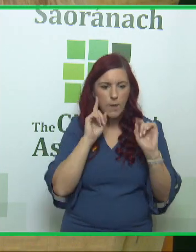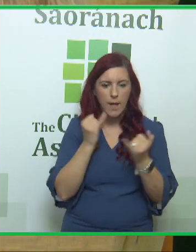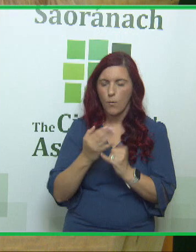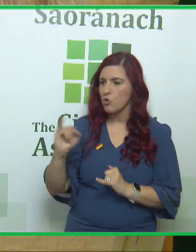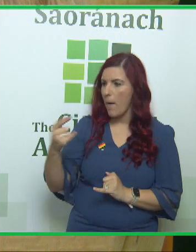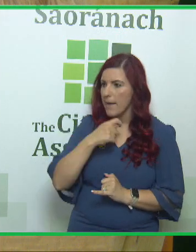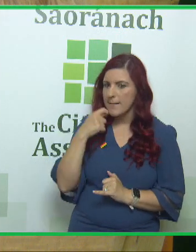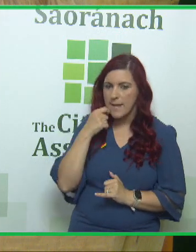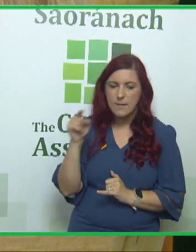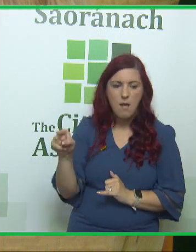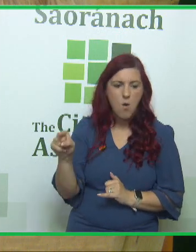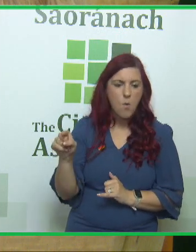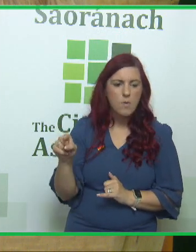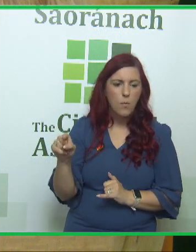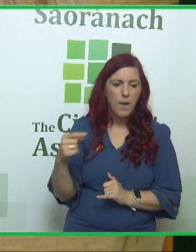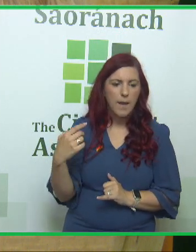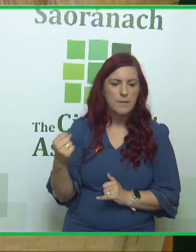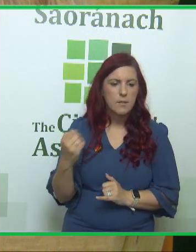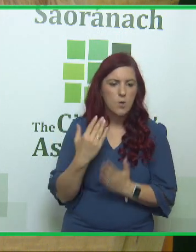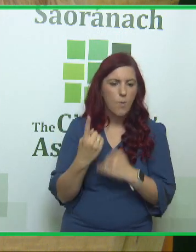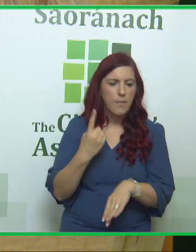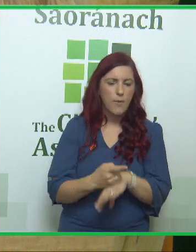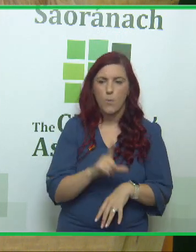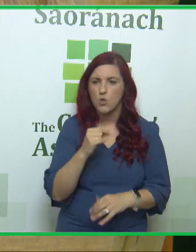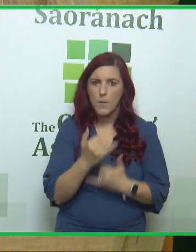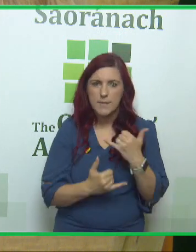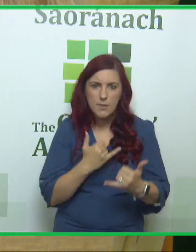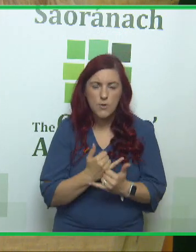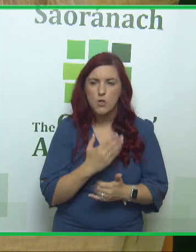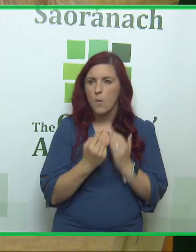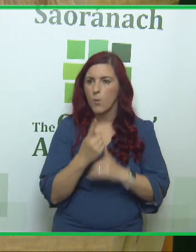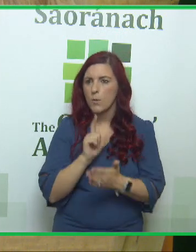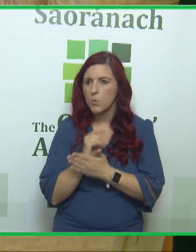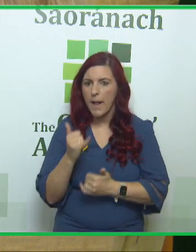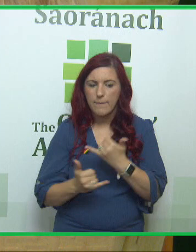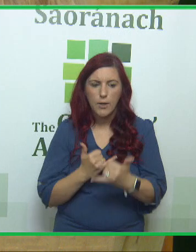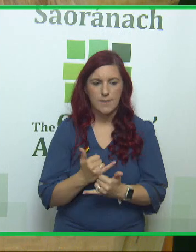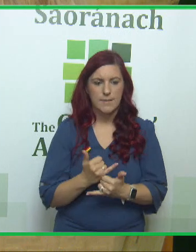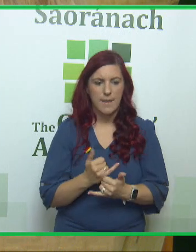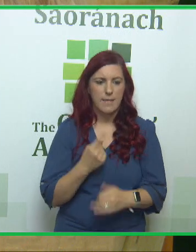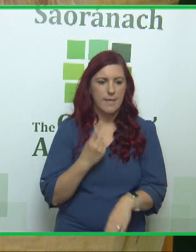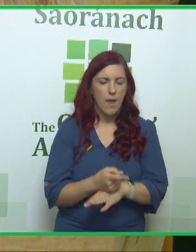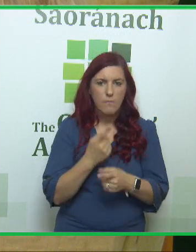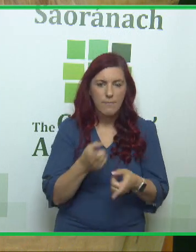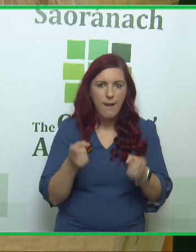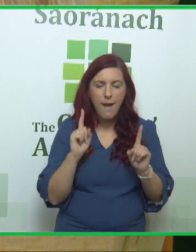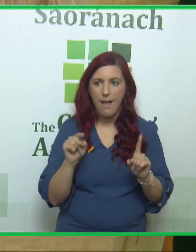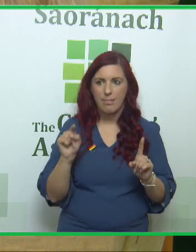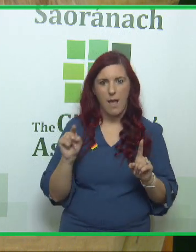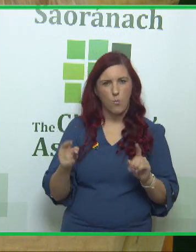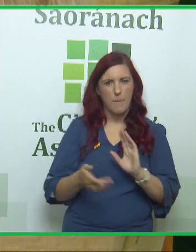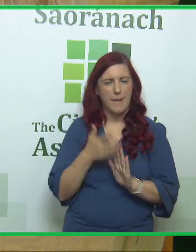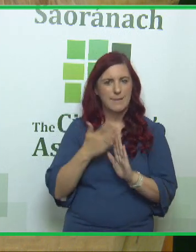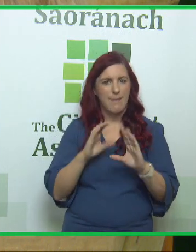day on Thursday in Trinity College, we had someone there that was 20 years and someone there that was 12 years that had gone through Soilse and were in their community, giving